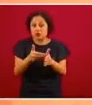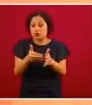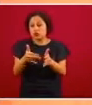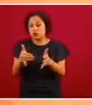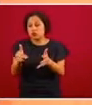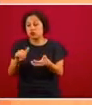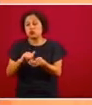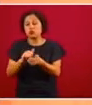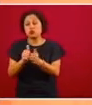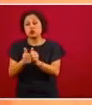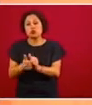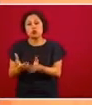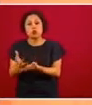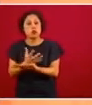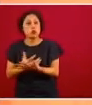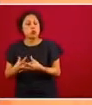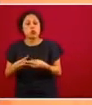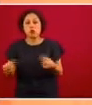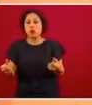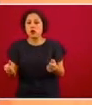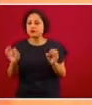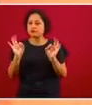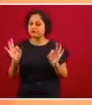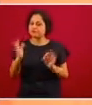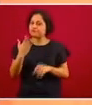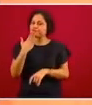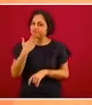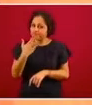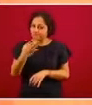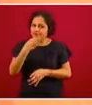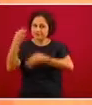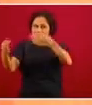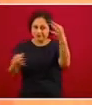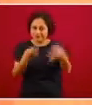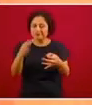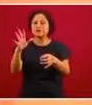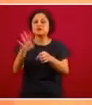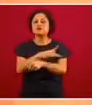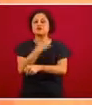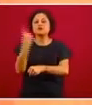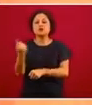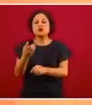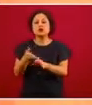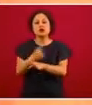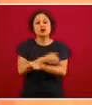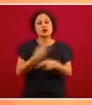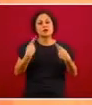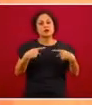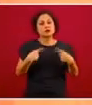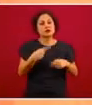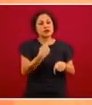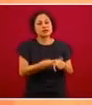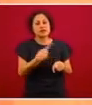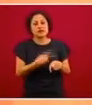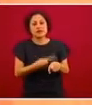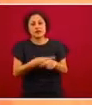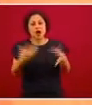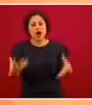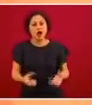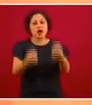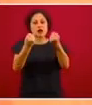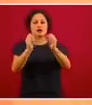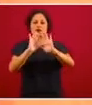And we want to emphasize that the recovered patients are good news. First of all, because they